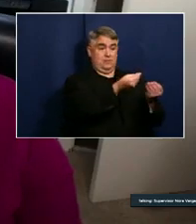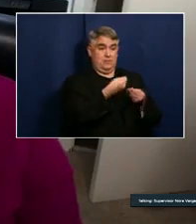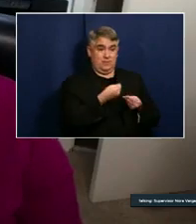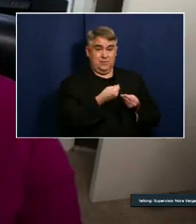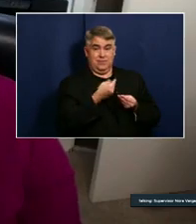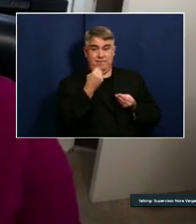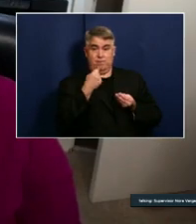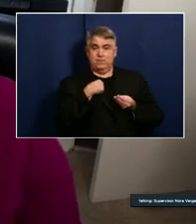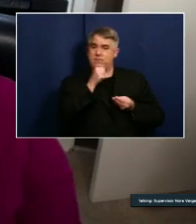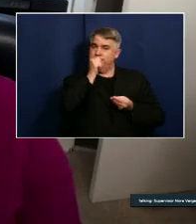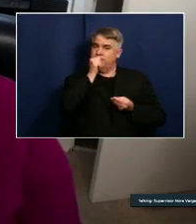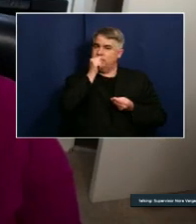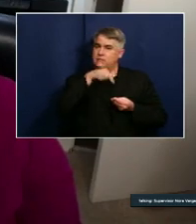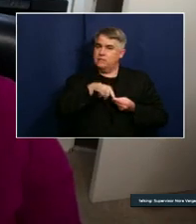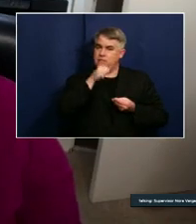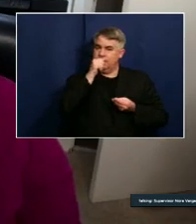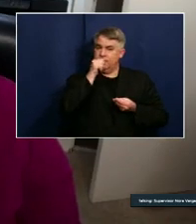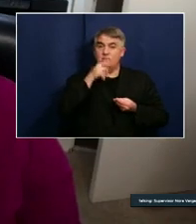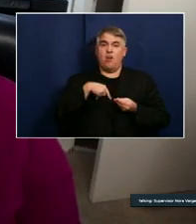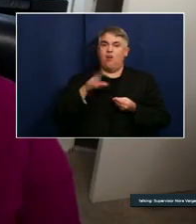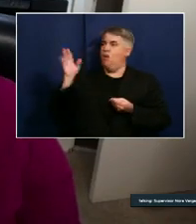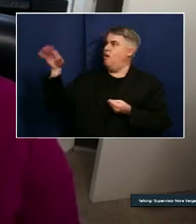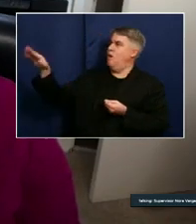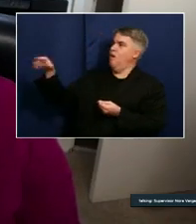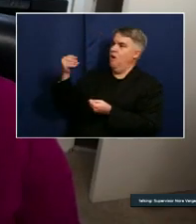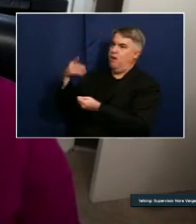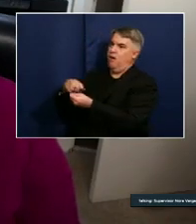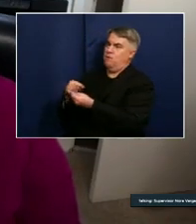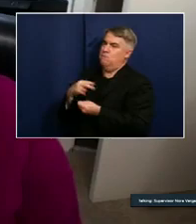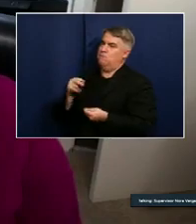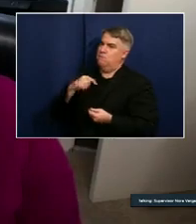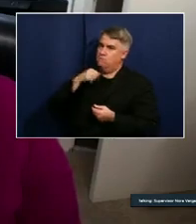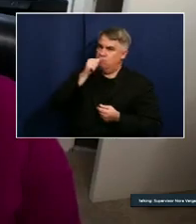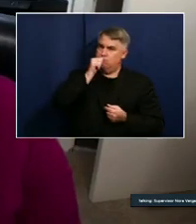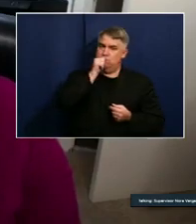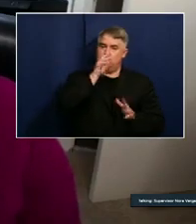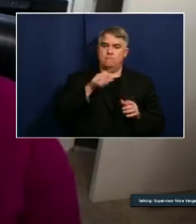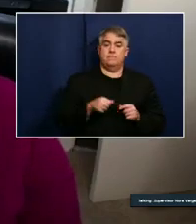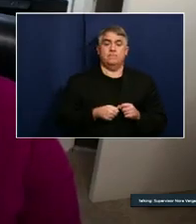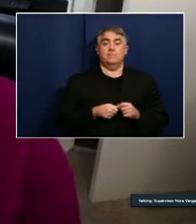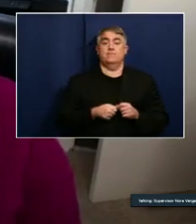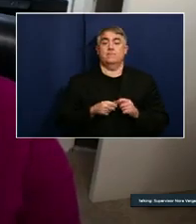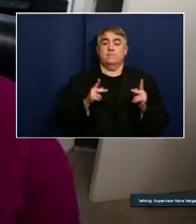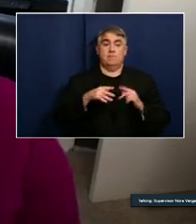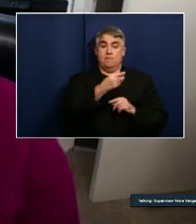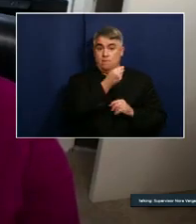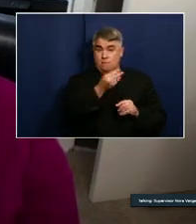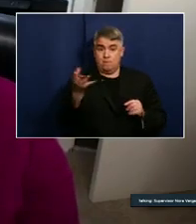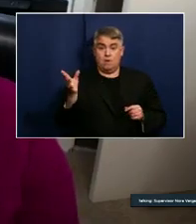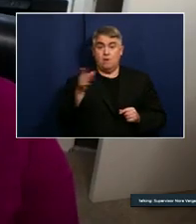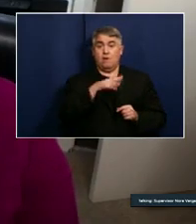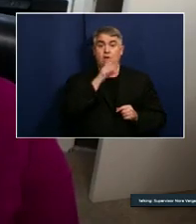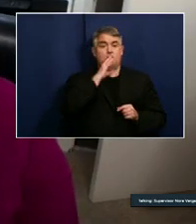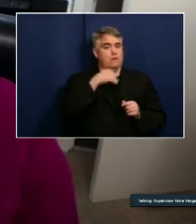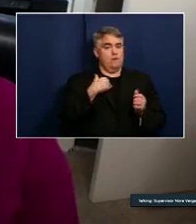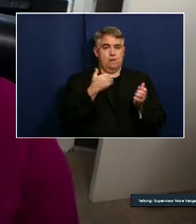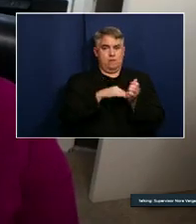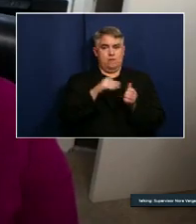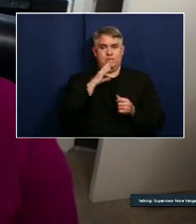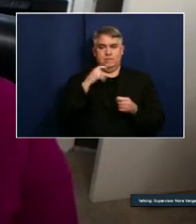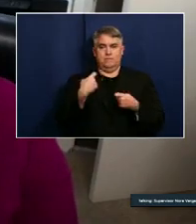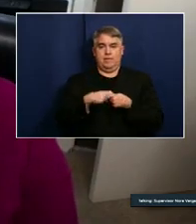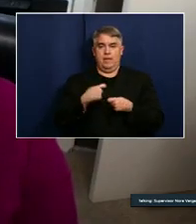okay with you, I'll just say it really quickly in Spanish to emphasize it to folks that cualquier persona, no importa su estatus